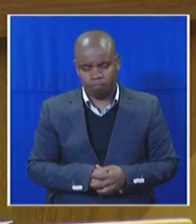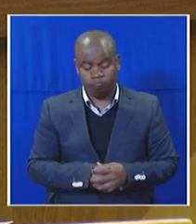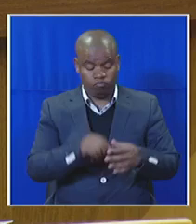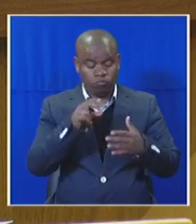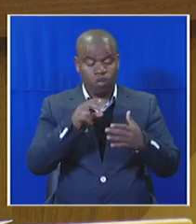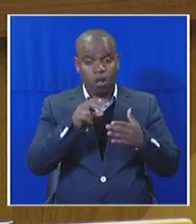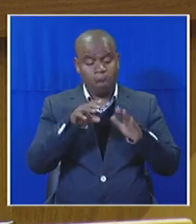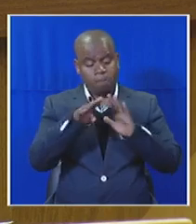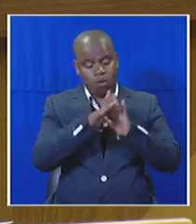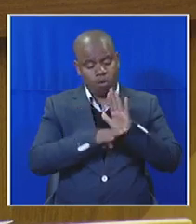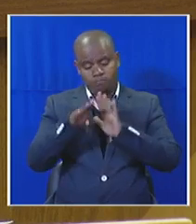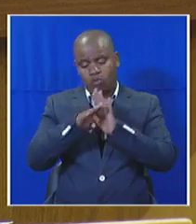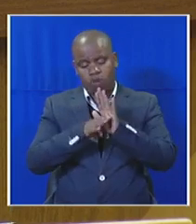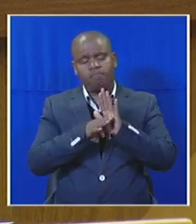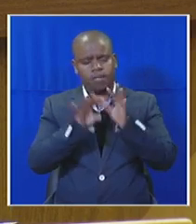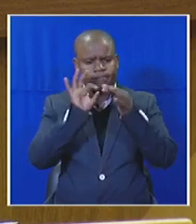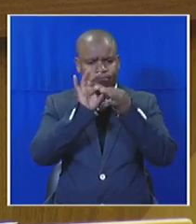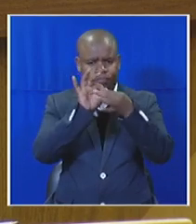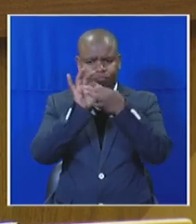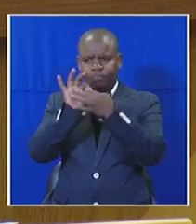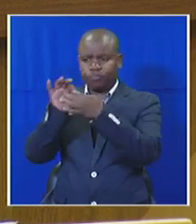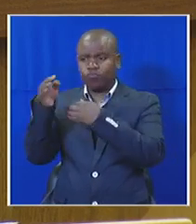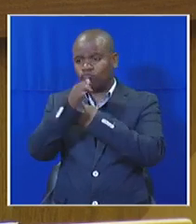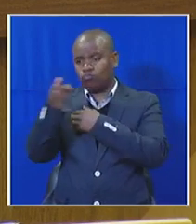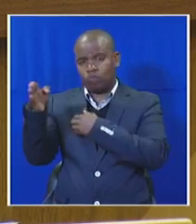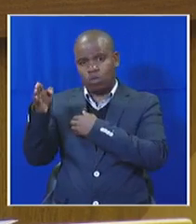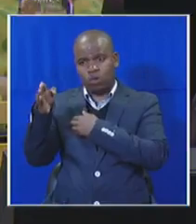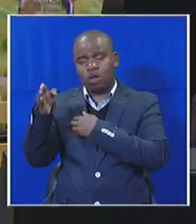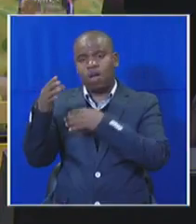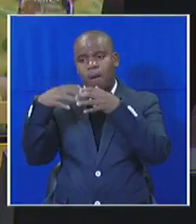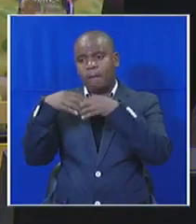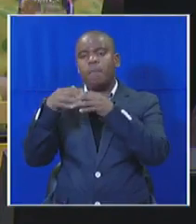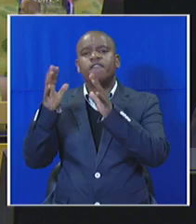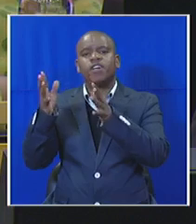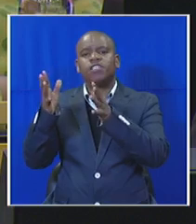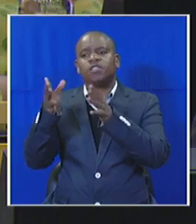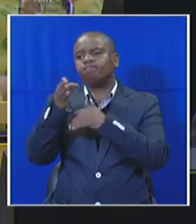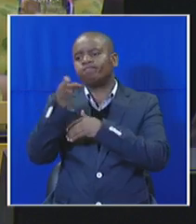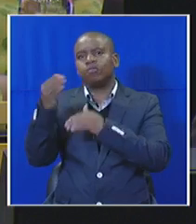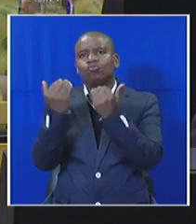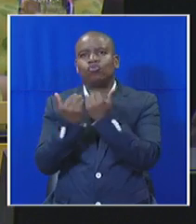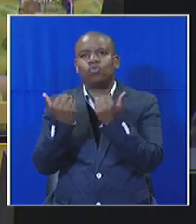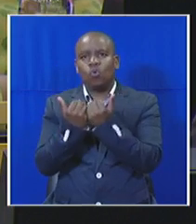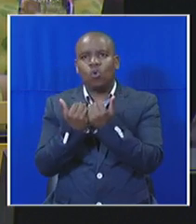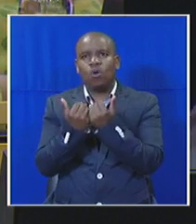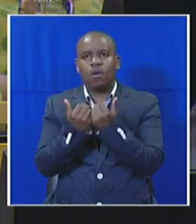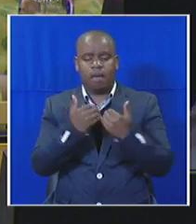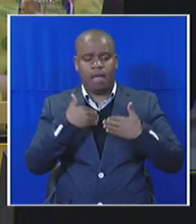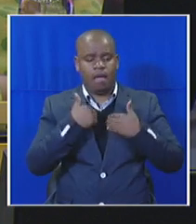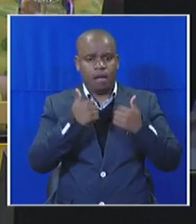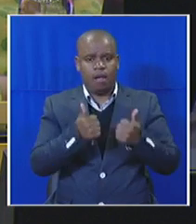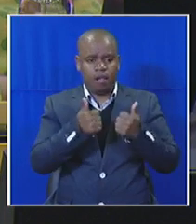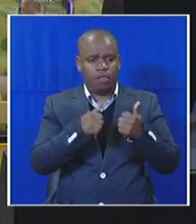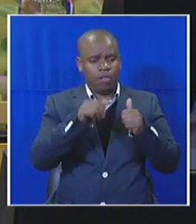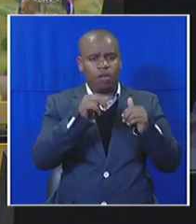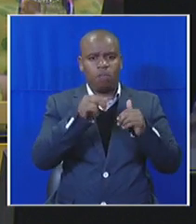programs have been started in schools, health facilities, universities,